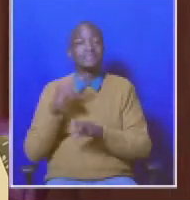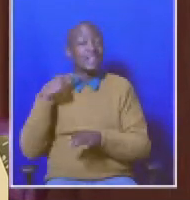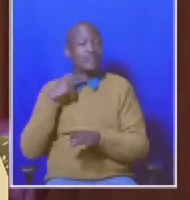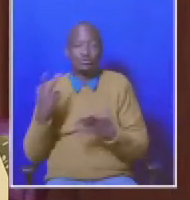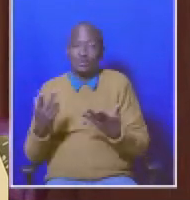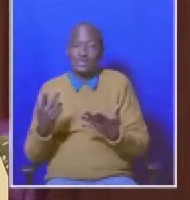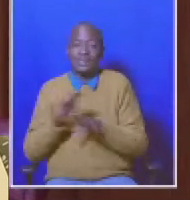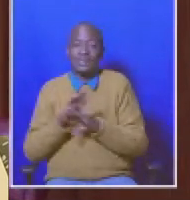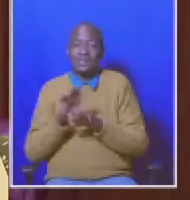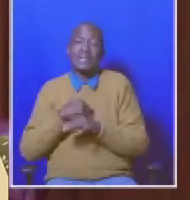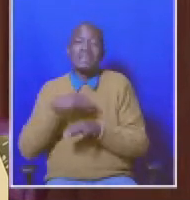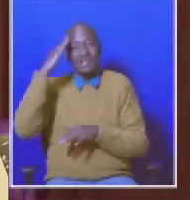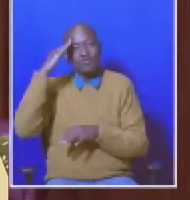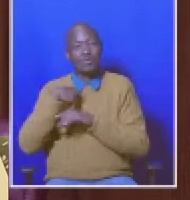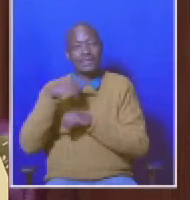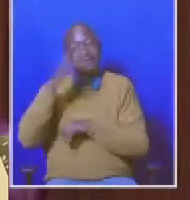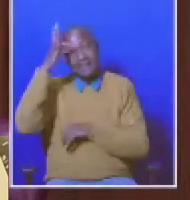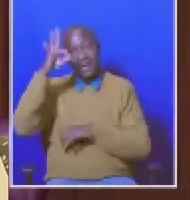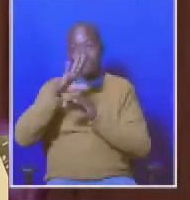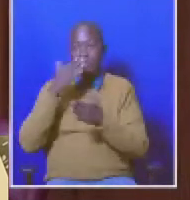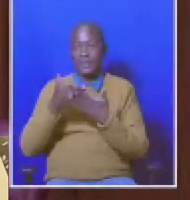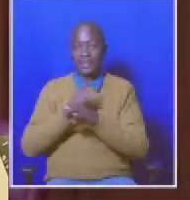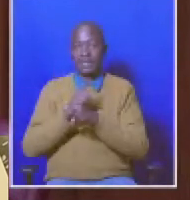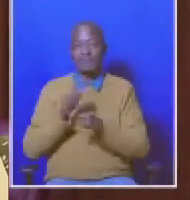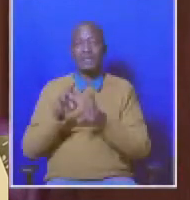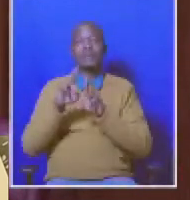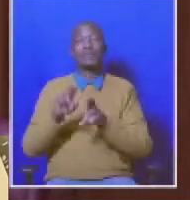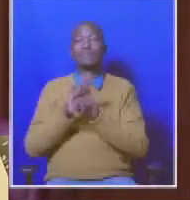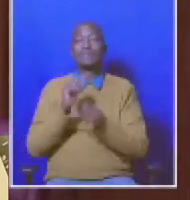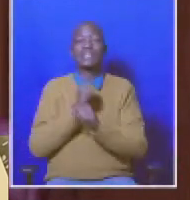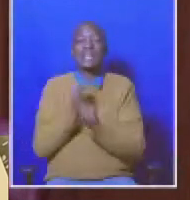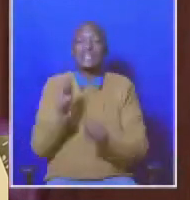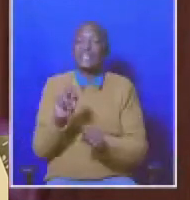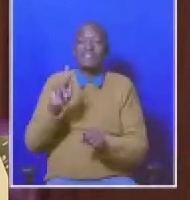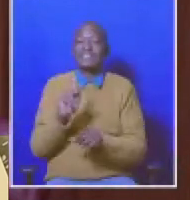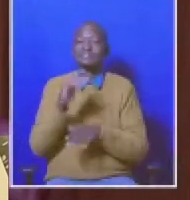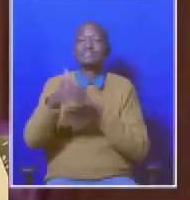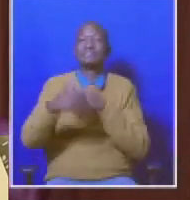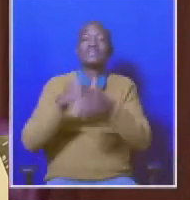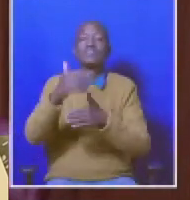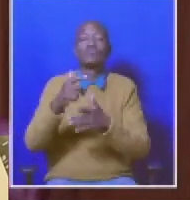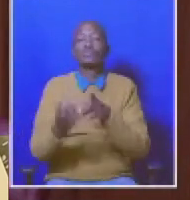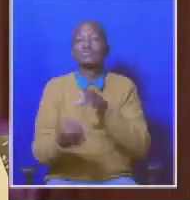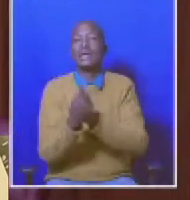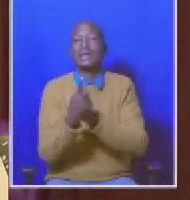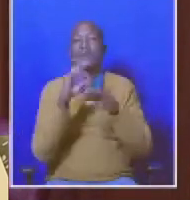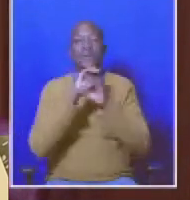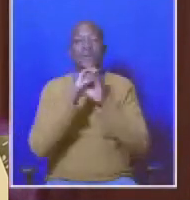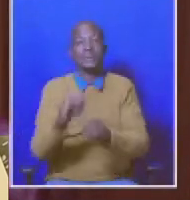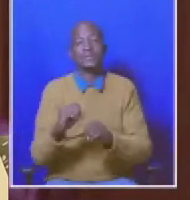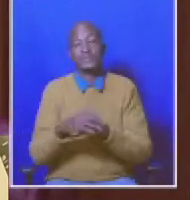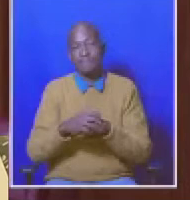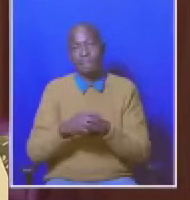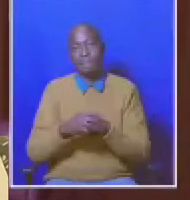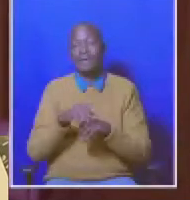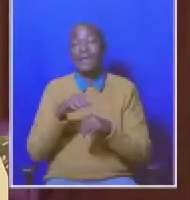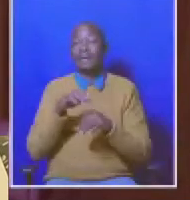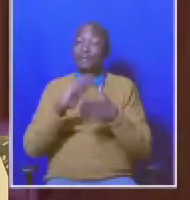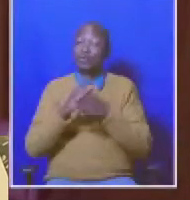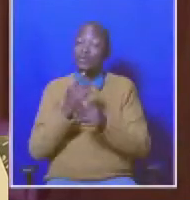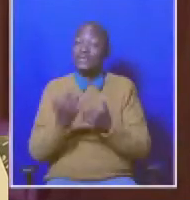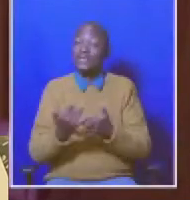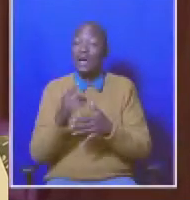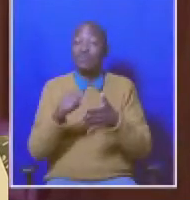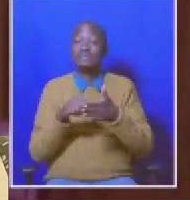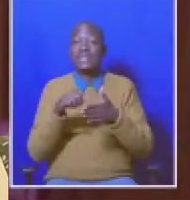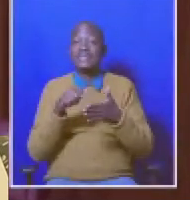used to the government making promises that they don't keep, especially when there's an election around the corner. And this has also been happening